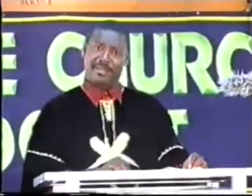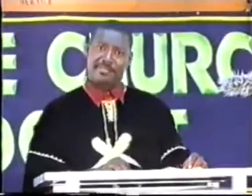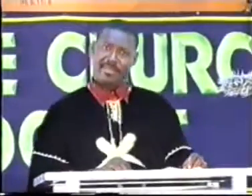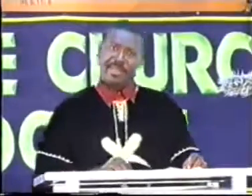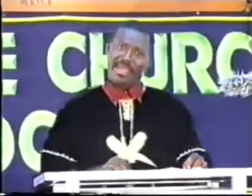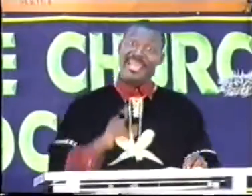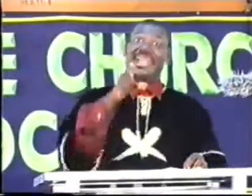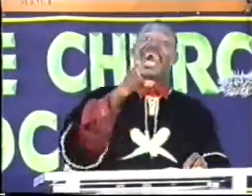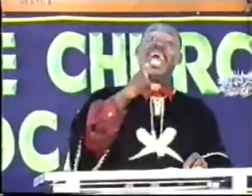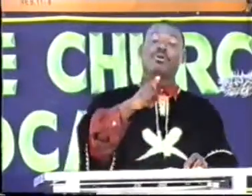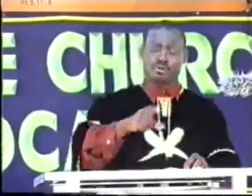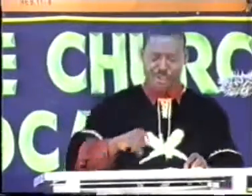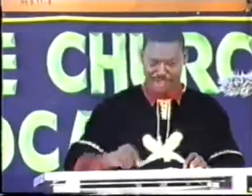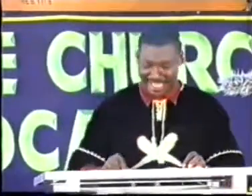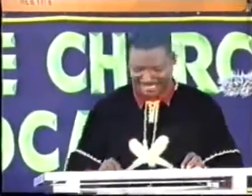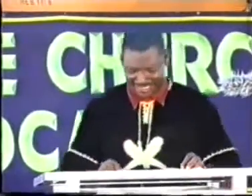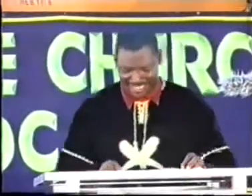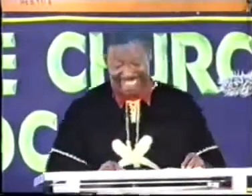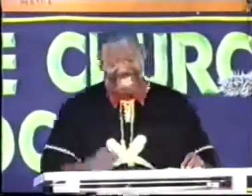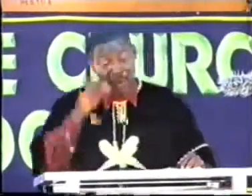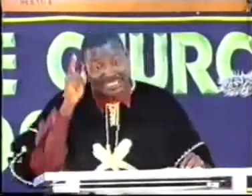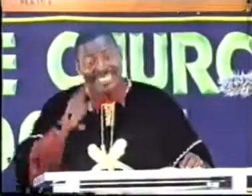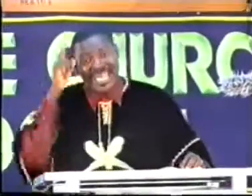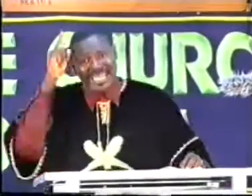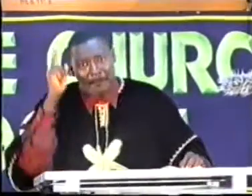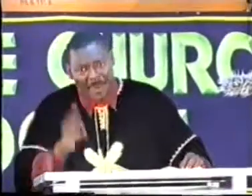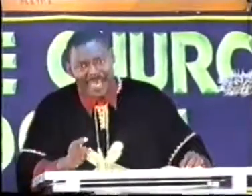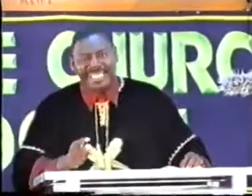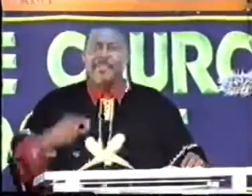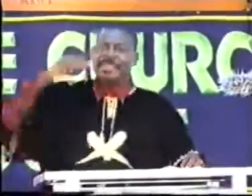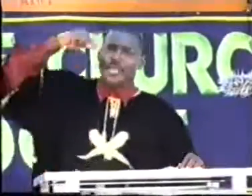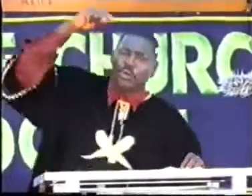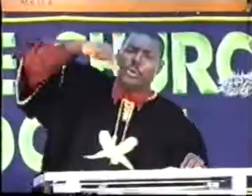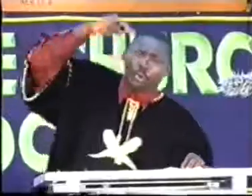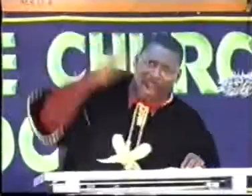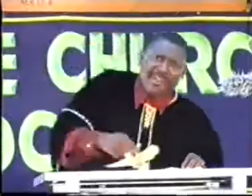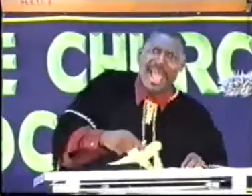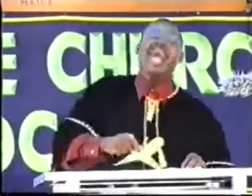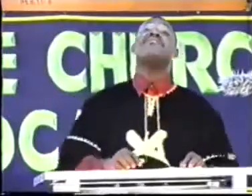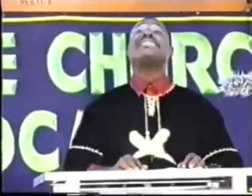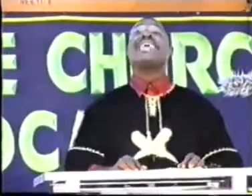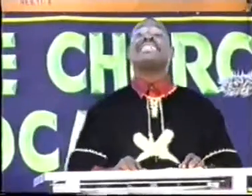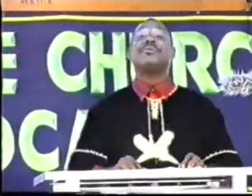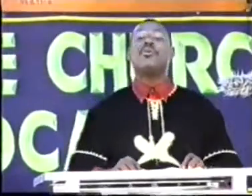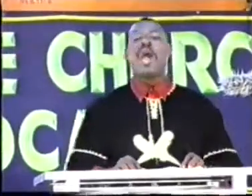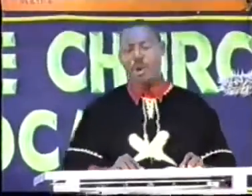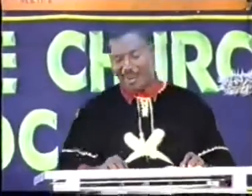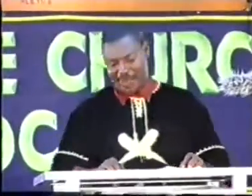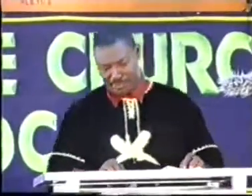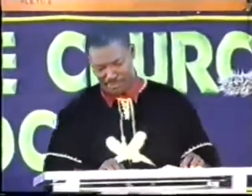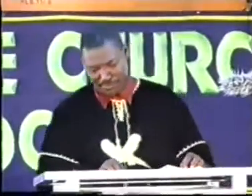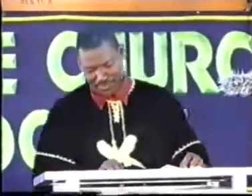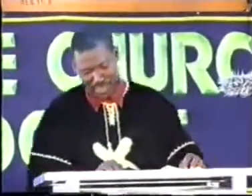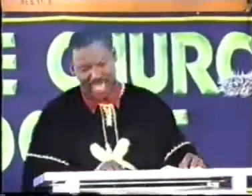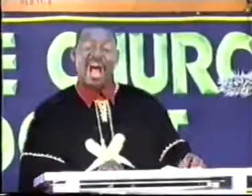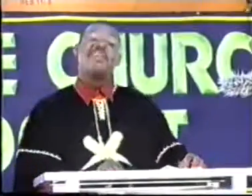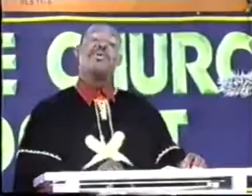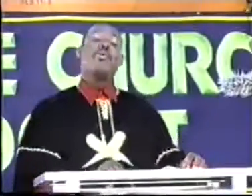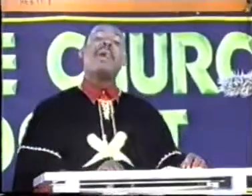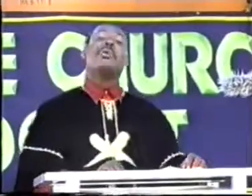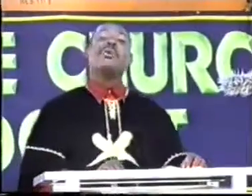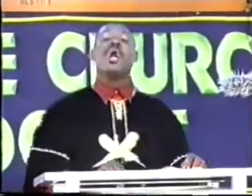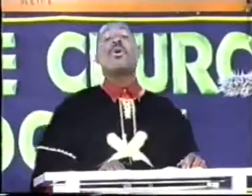me. And I die a cosmo if we are saying. And Newton, you near break, say, first you no quarry, a fat title, our Bible. I